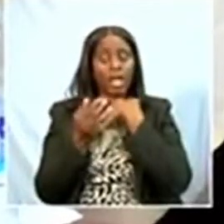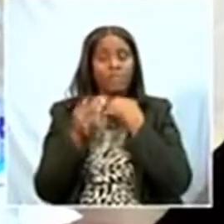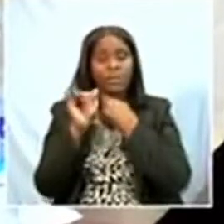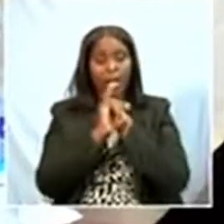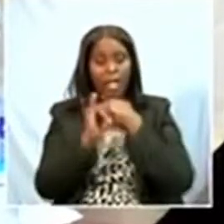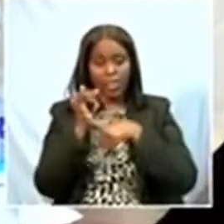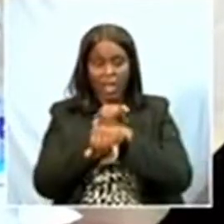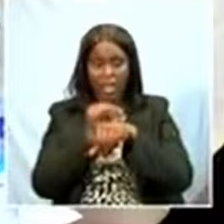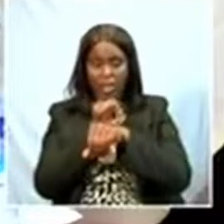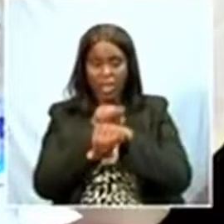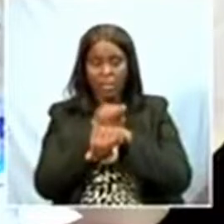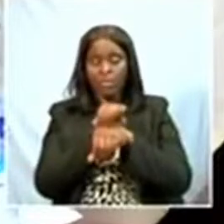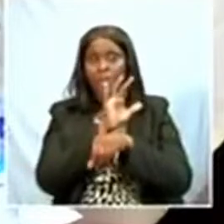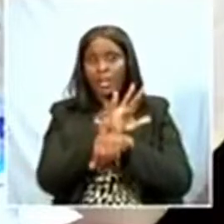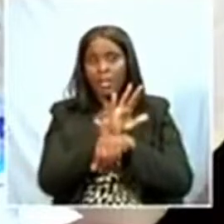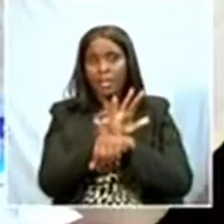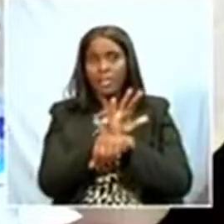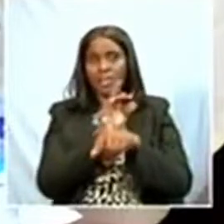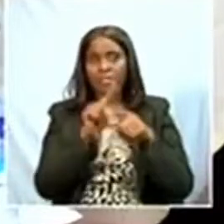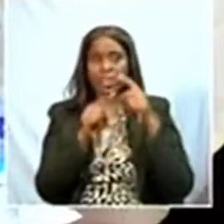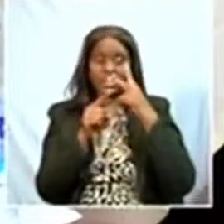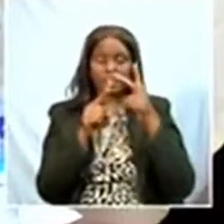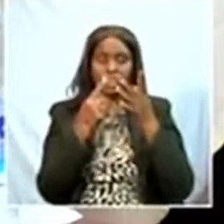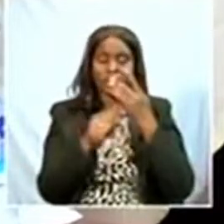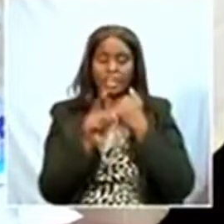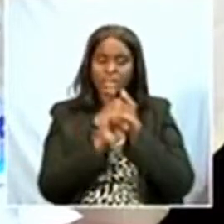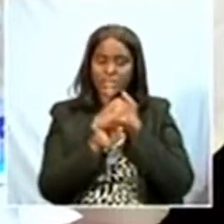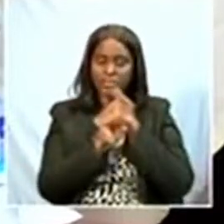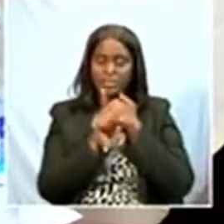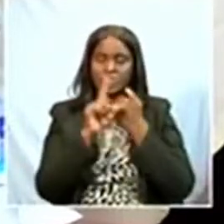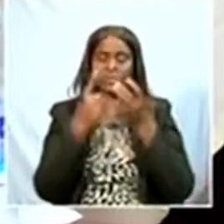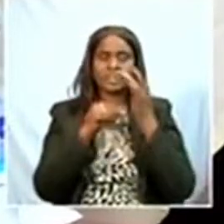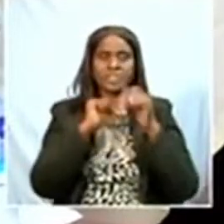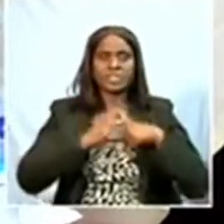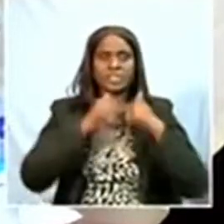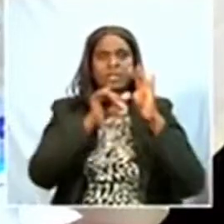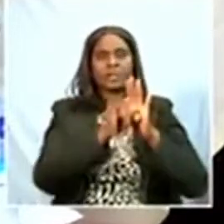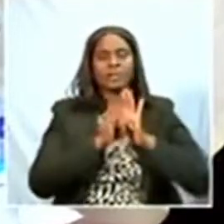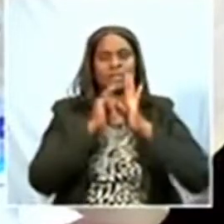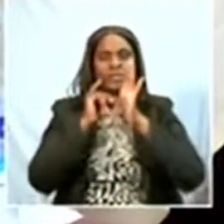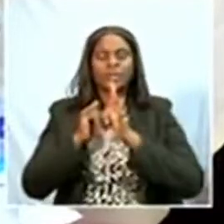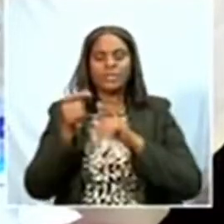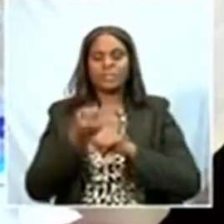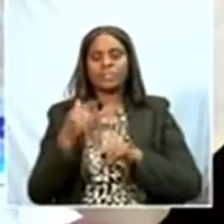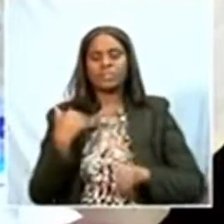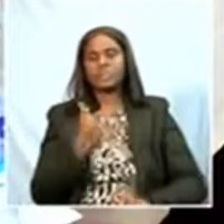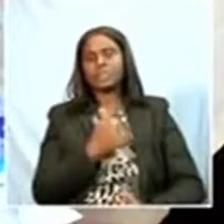there. But look at the steel that we are importing from China.